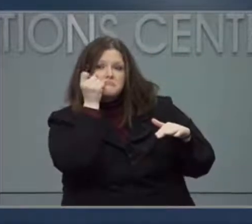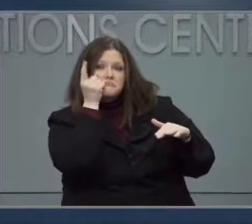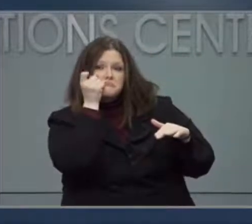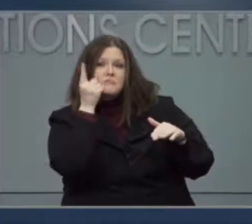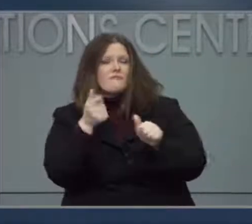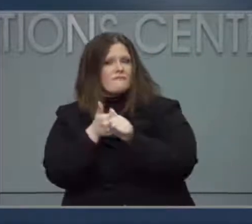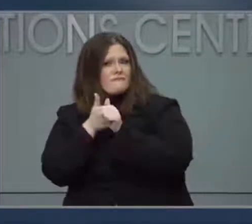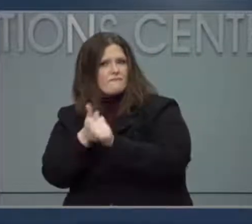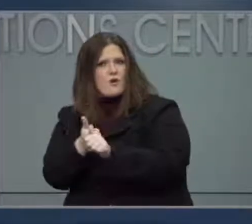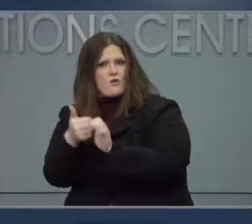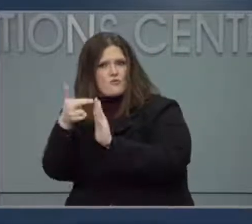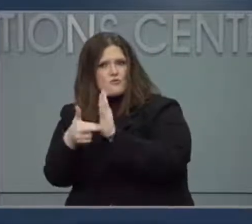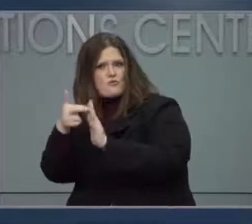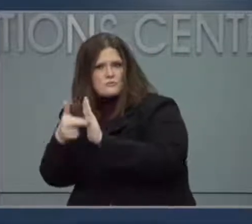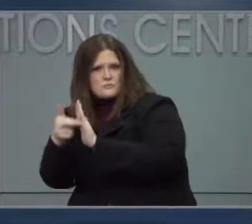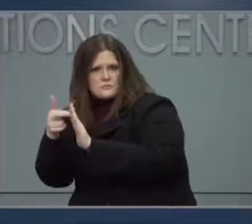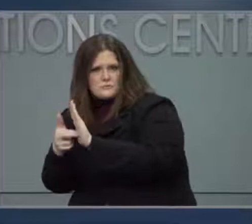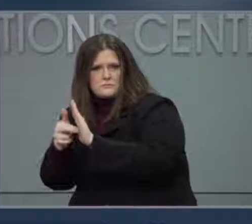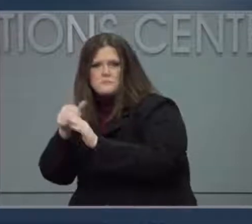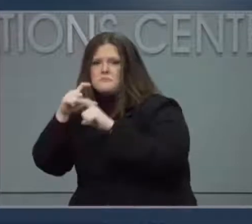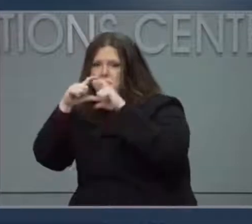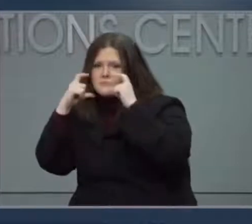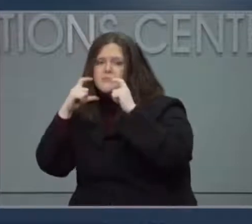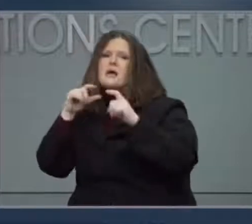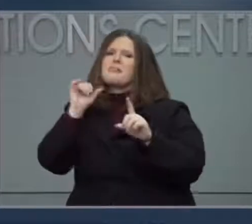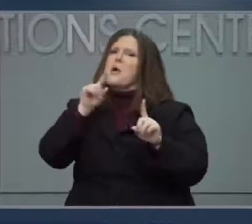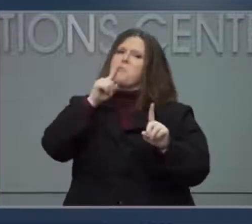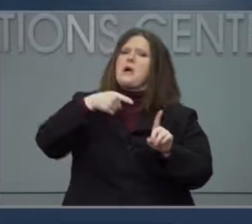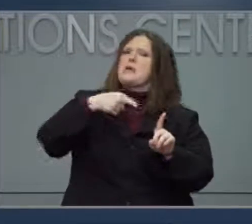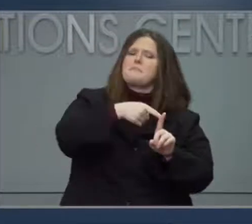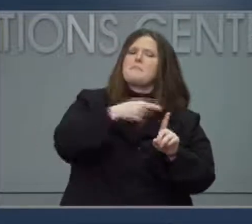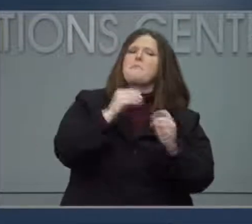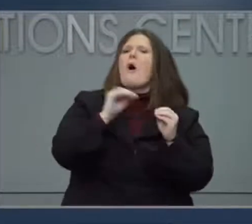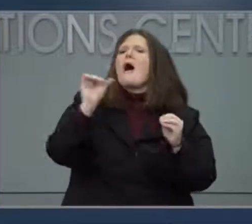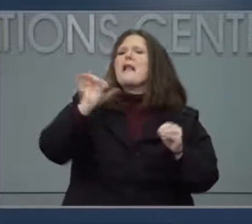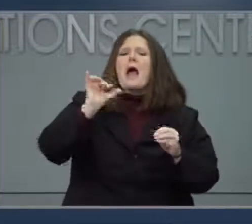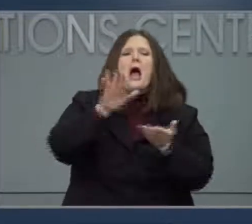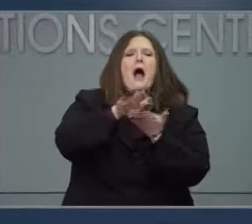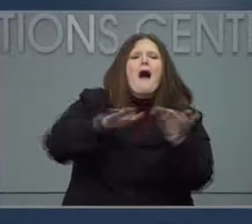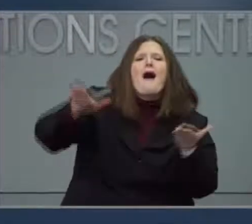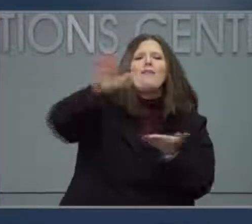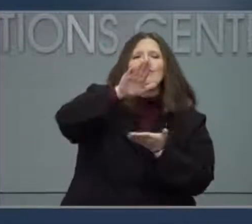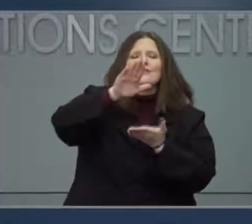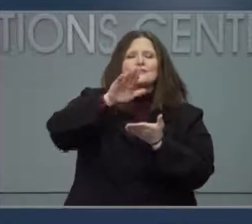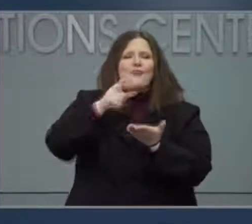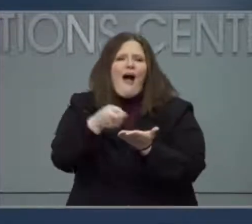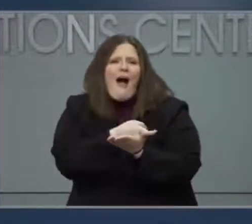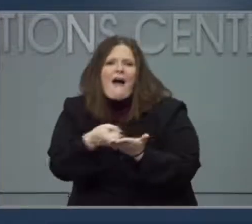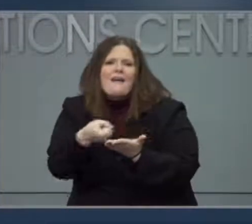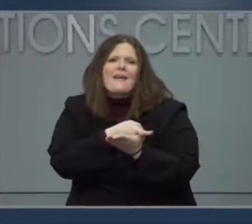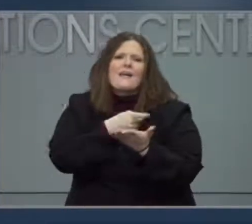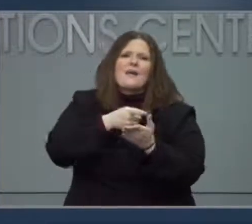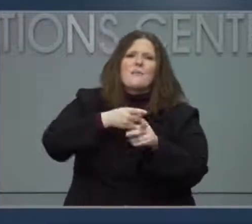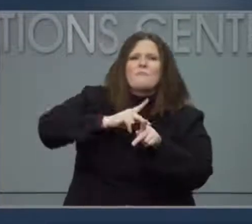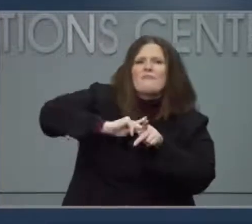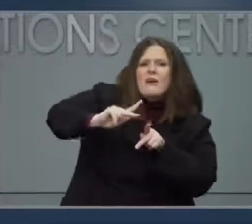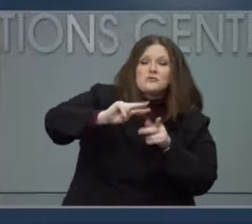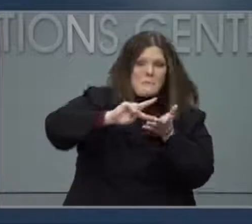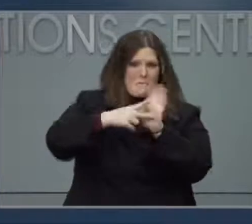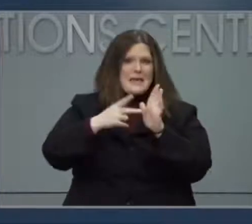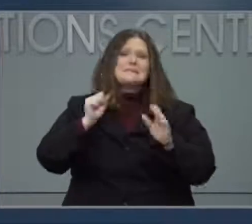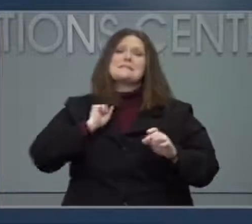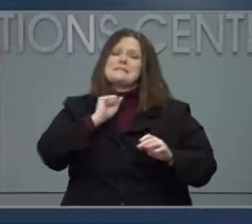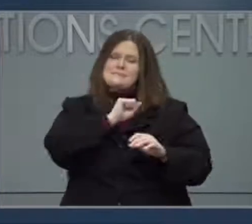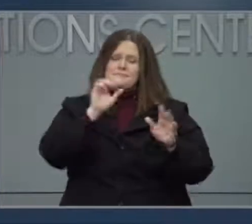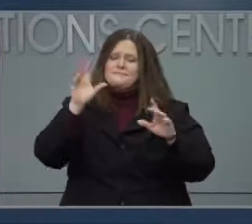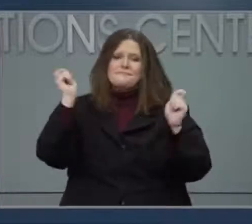followed. And that means that most college and professional indoor sports like basketball and hockey can have fans at